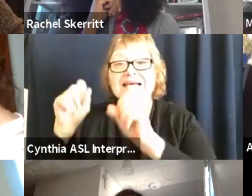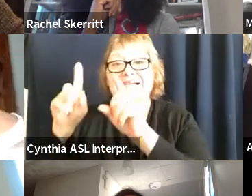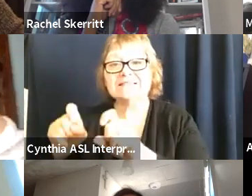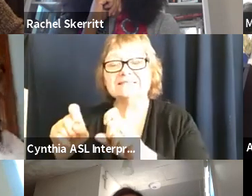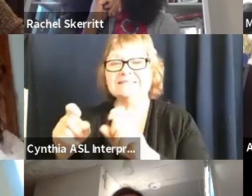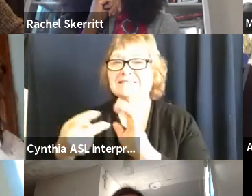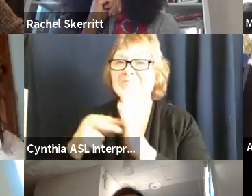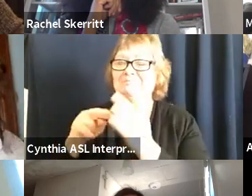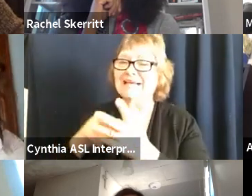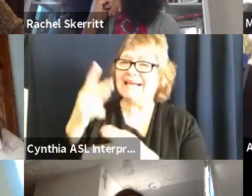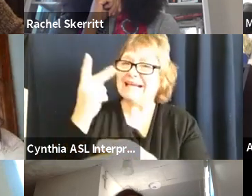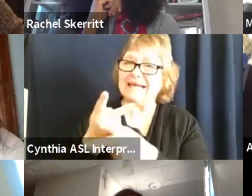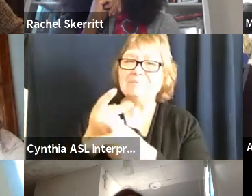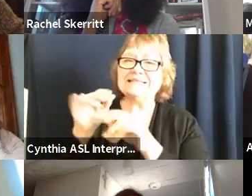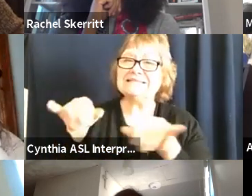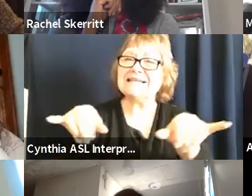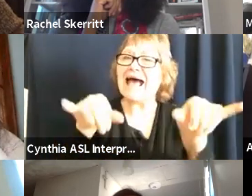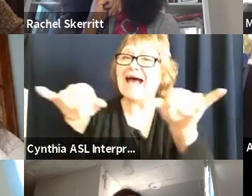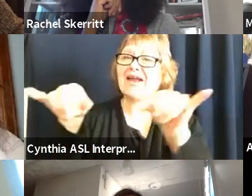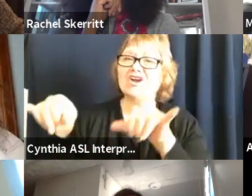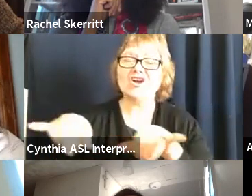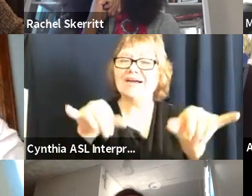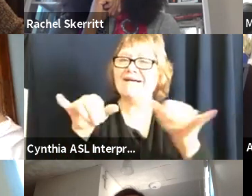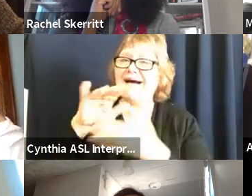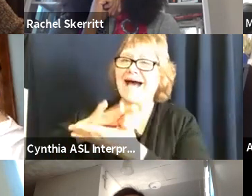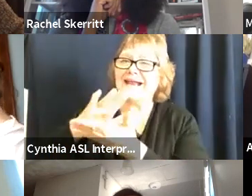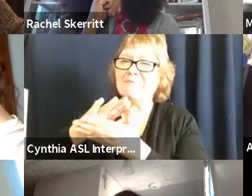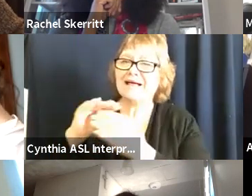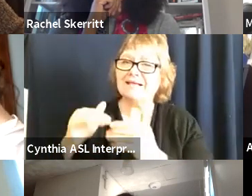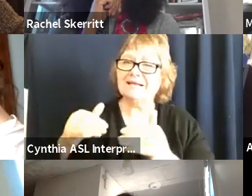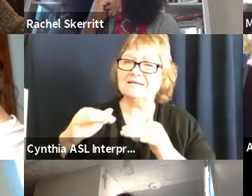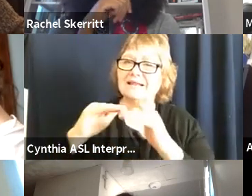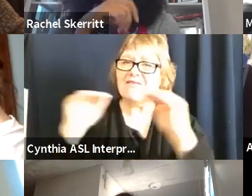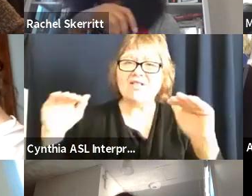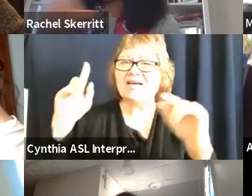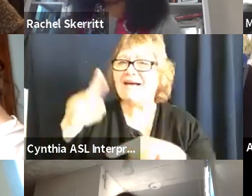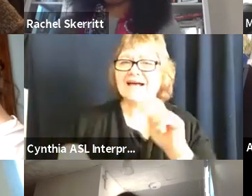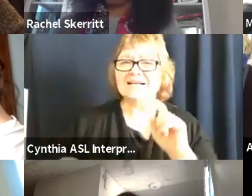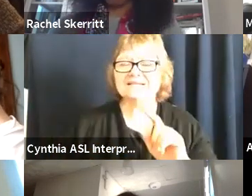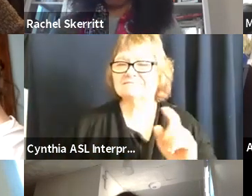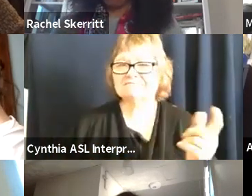mean they can keep the standard in that academically in those schools.